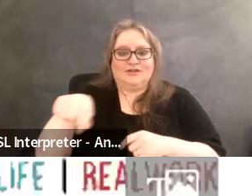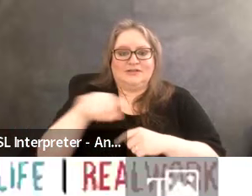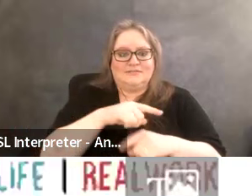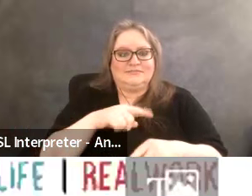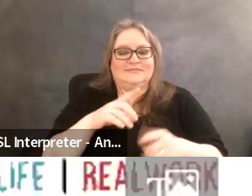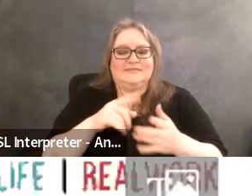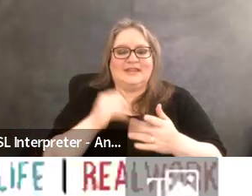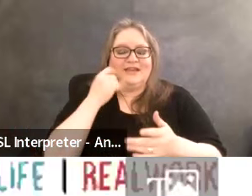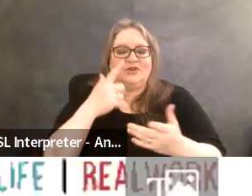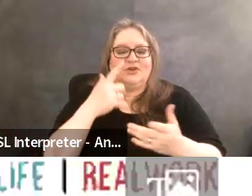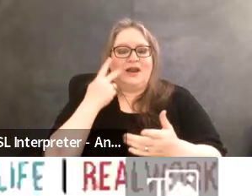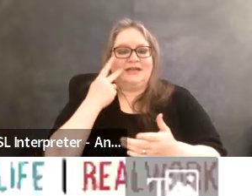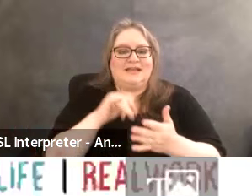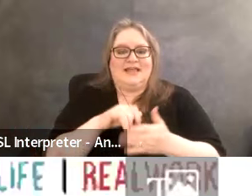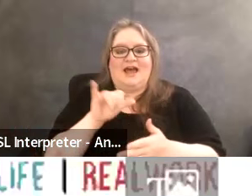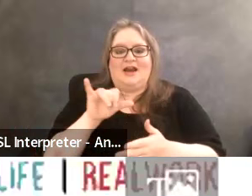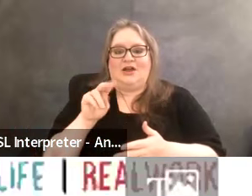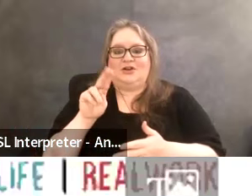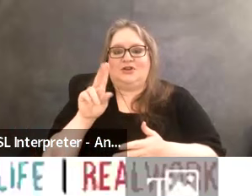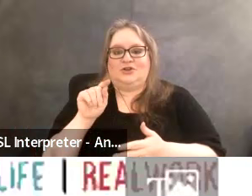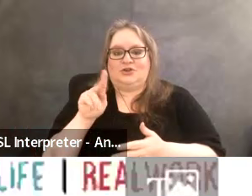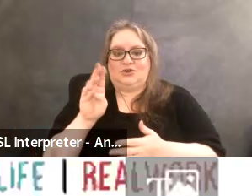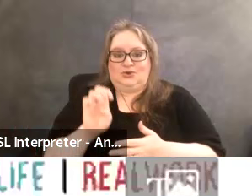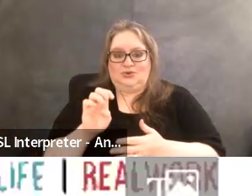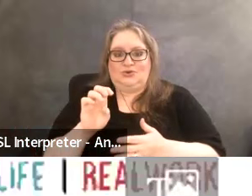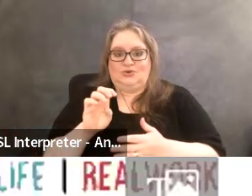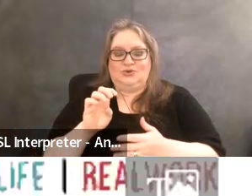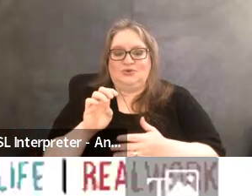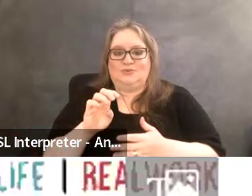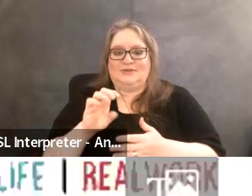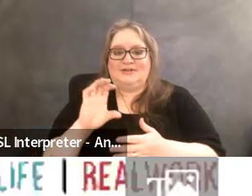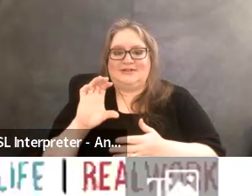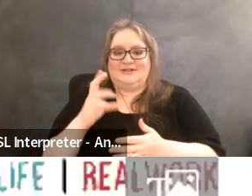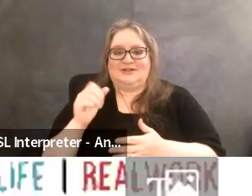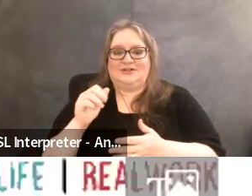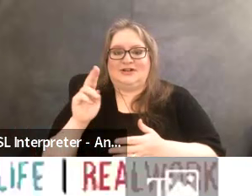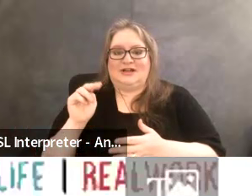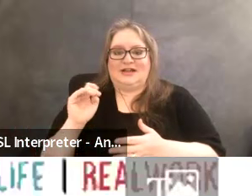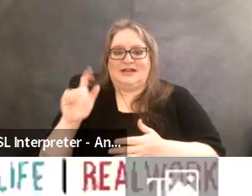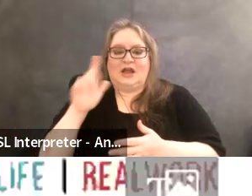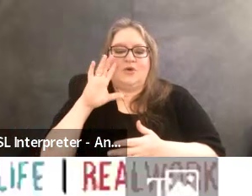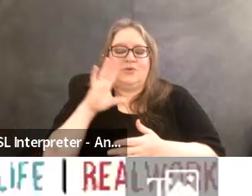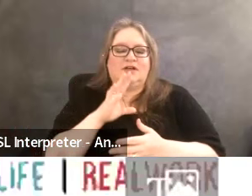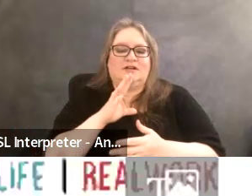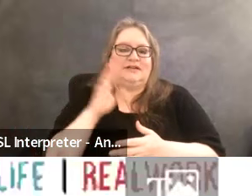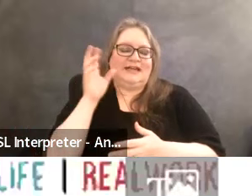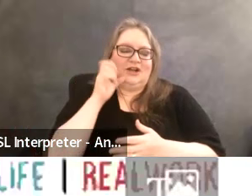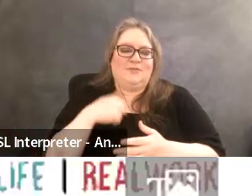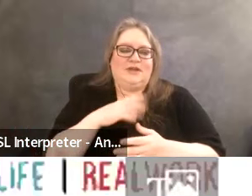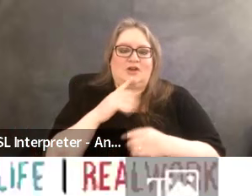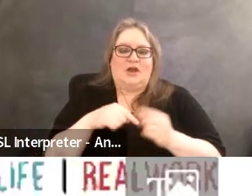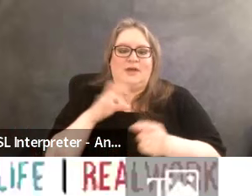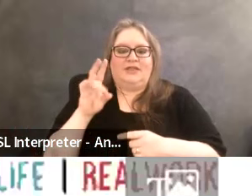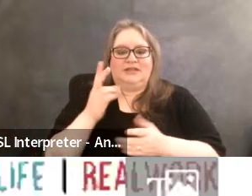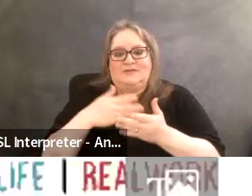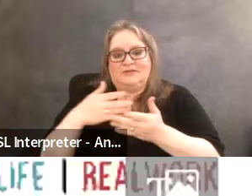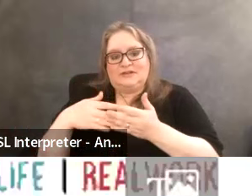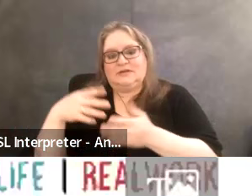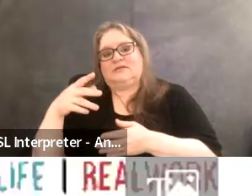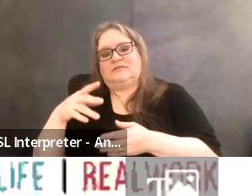catch those back on the YouTube channel, you're going to hear me talk about these 7 P's of business. You're also going to hear